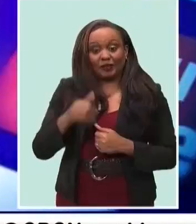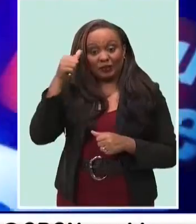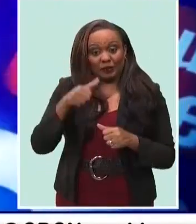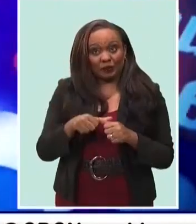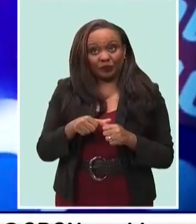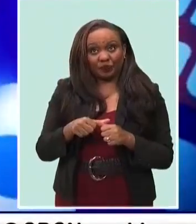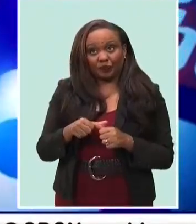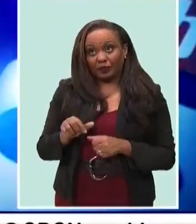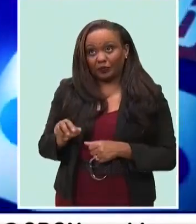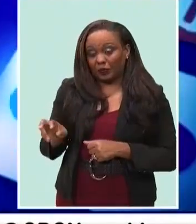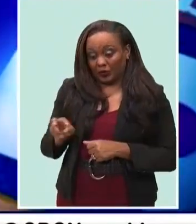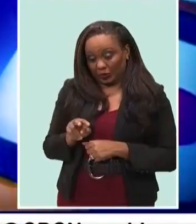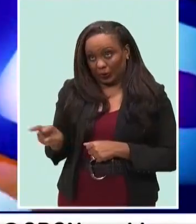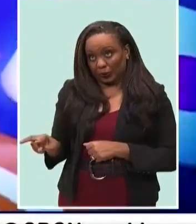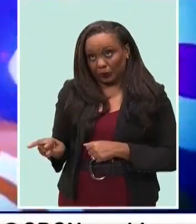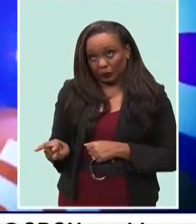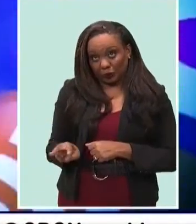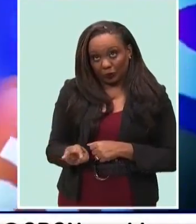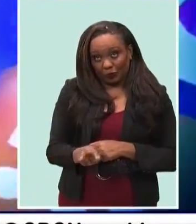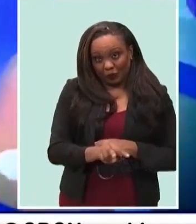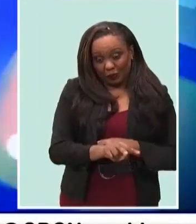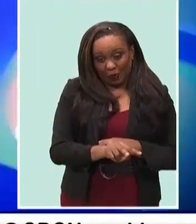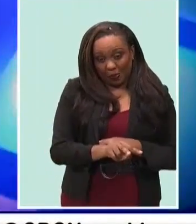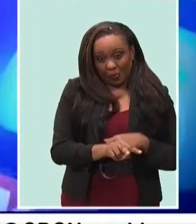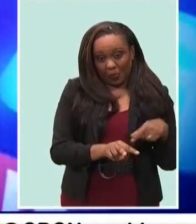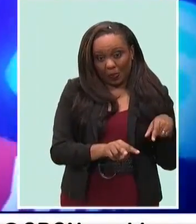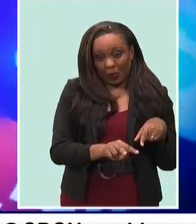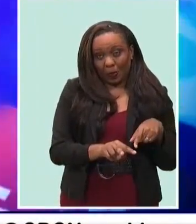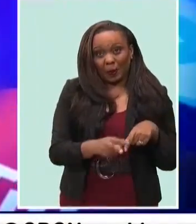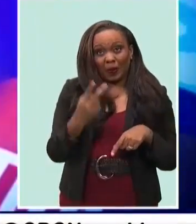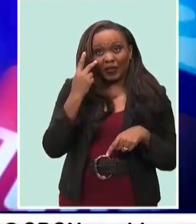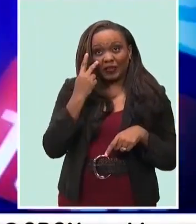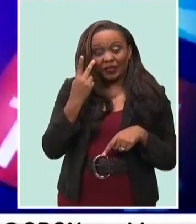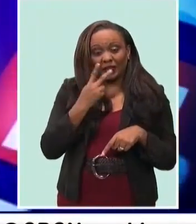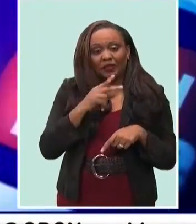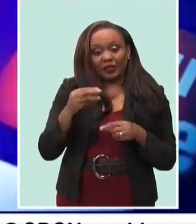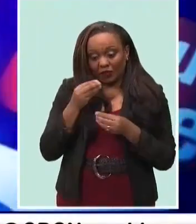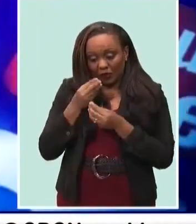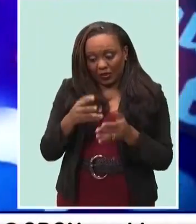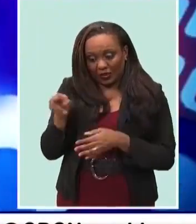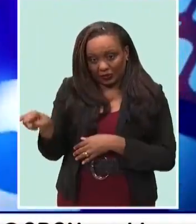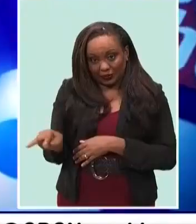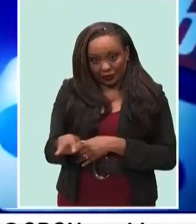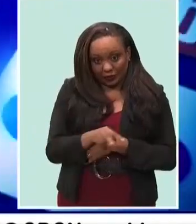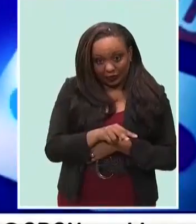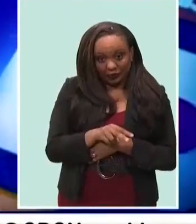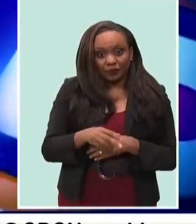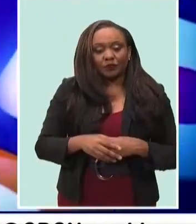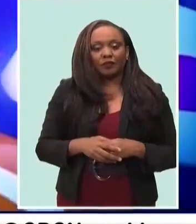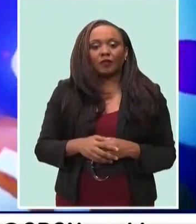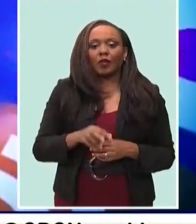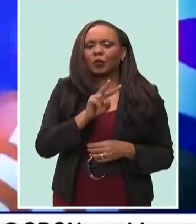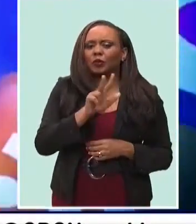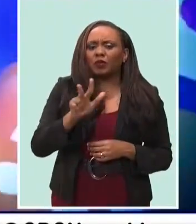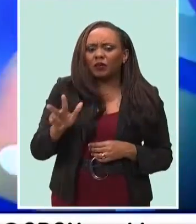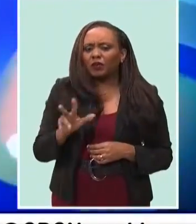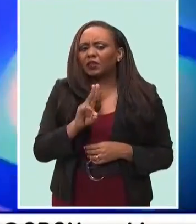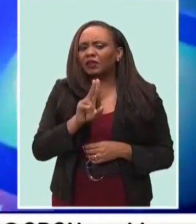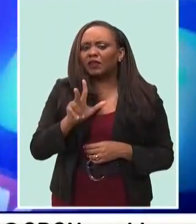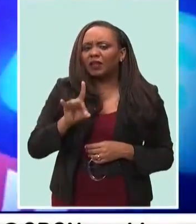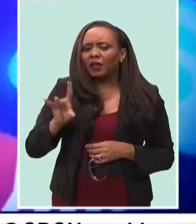Remember, you can send your comments to our WhatsApp numbers at 233-7388 or 233-7555 and